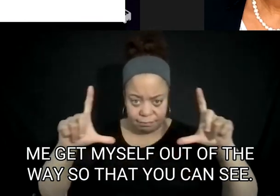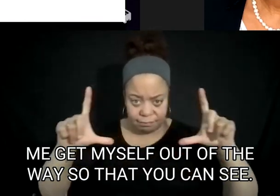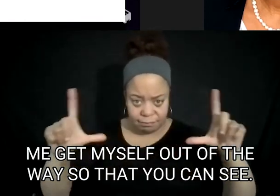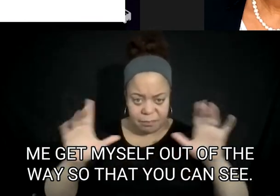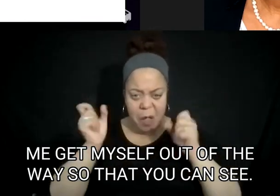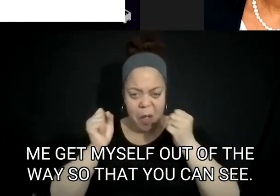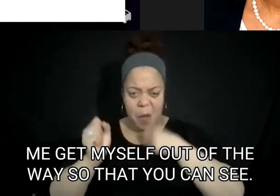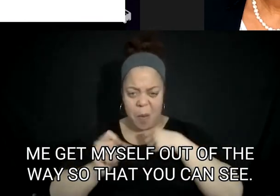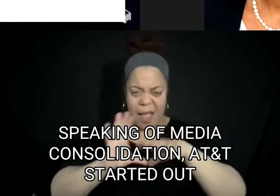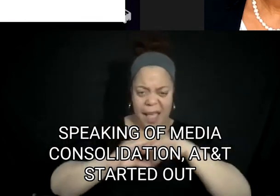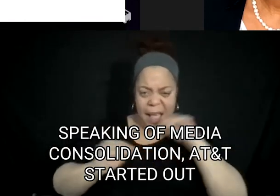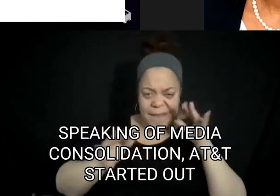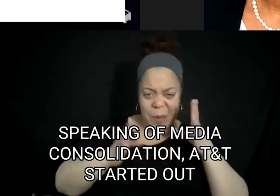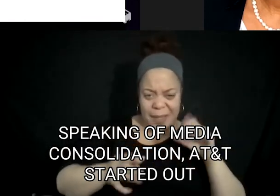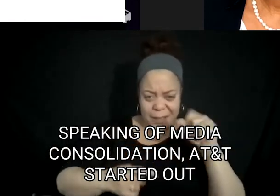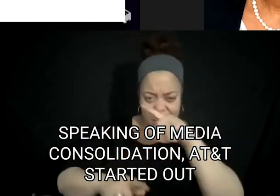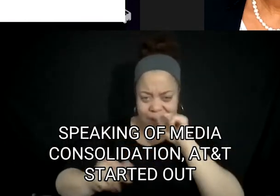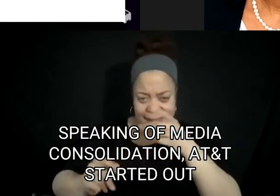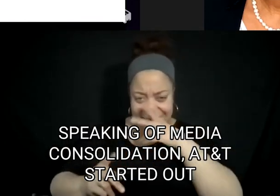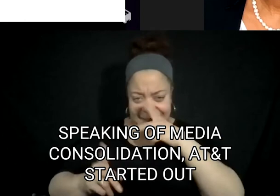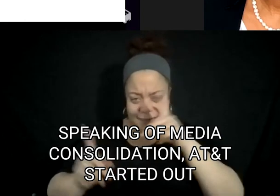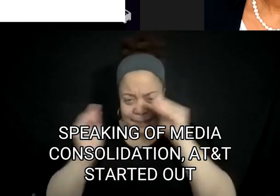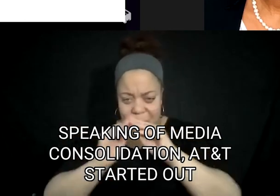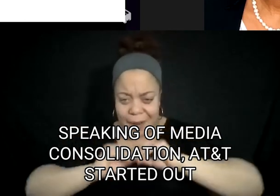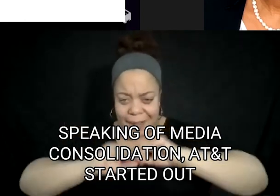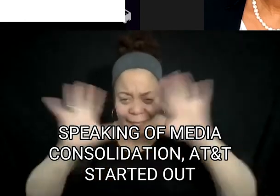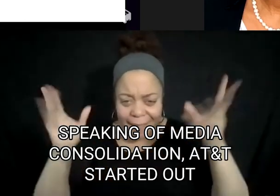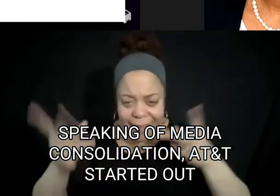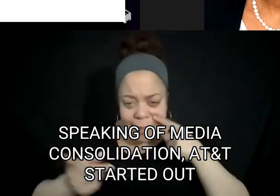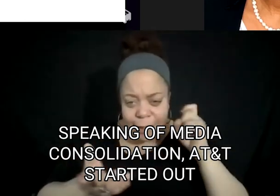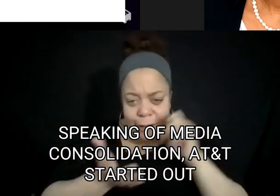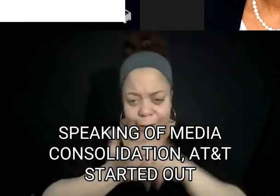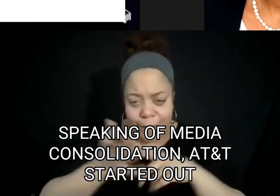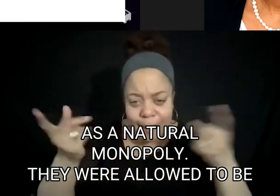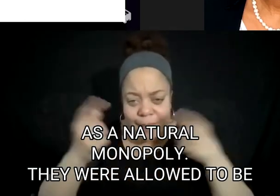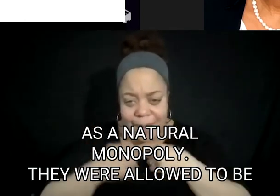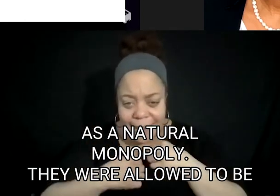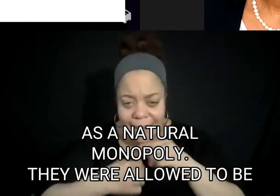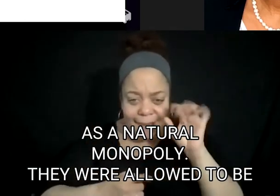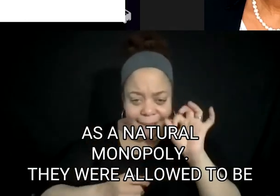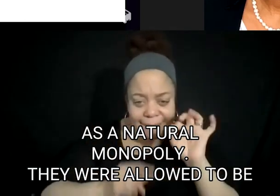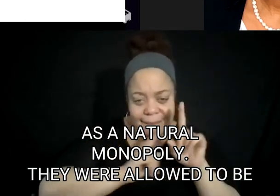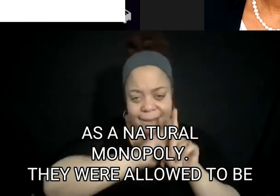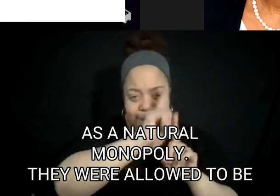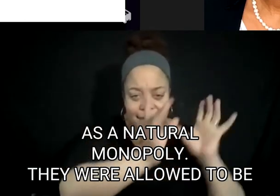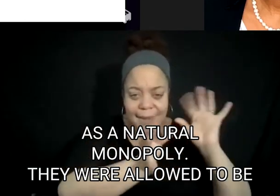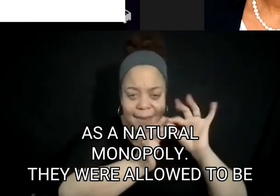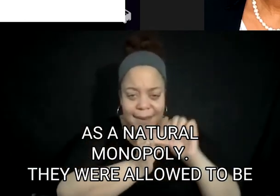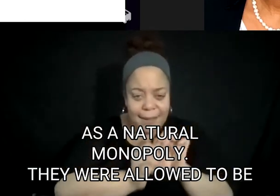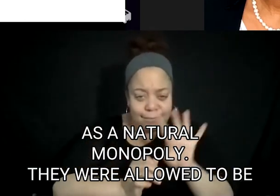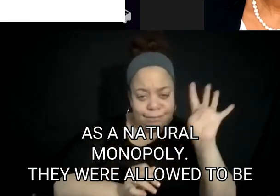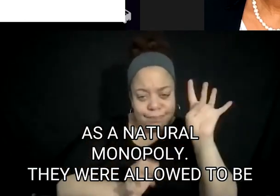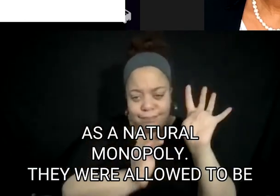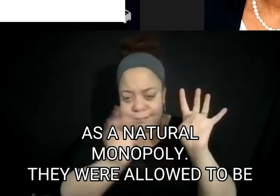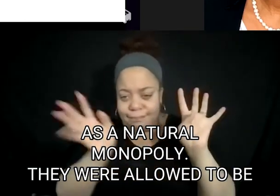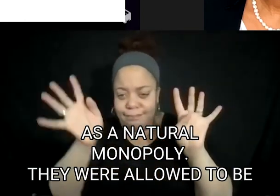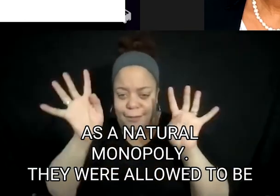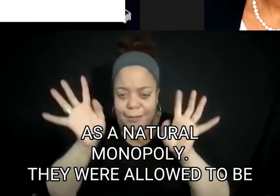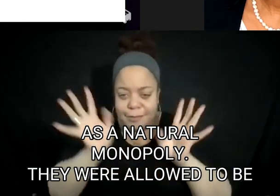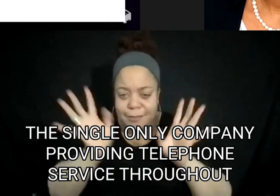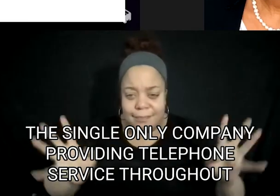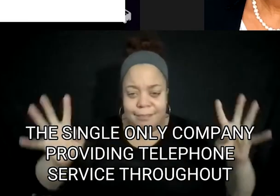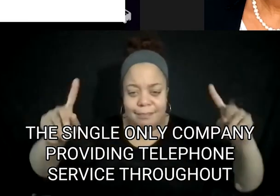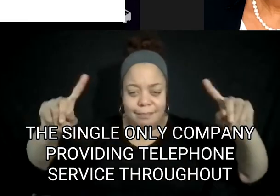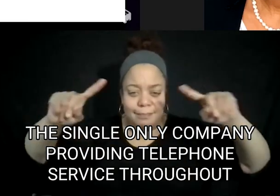monopoly. They were allowed to be the single only company providing telephone service throughout the United States. But in